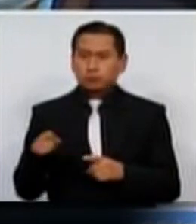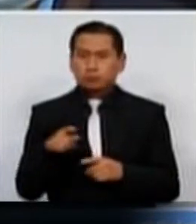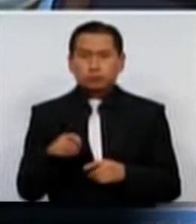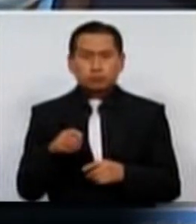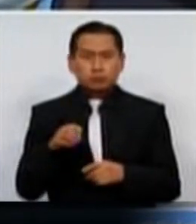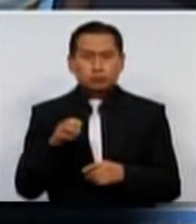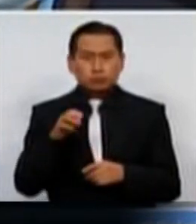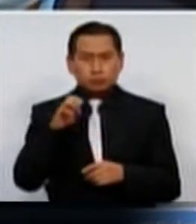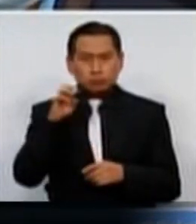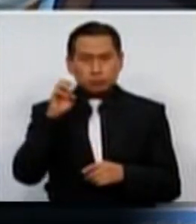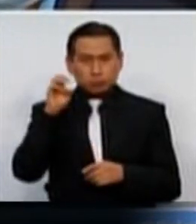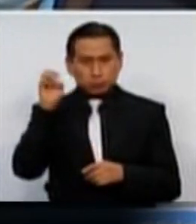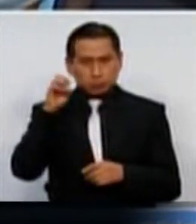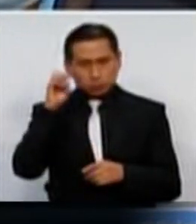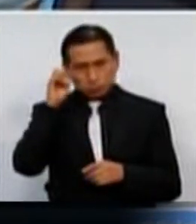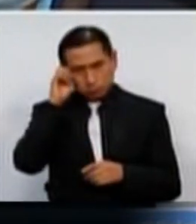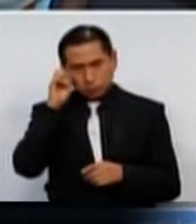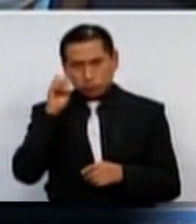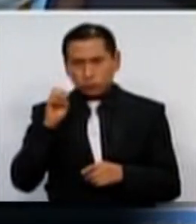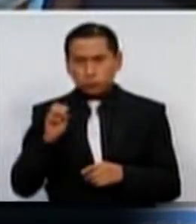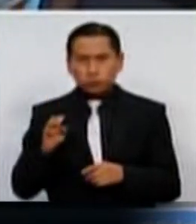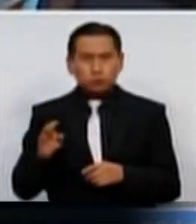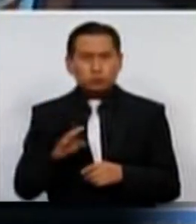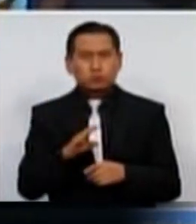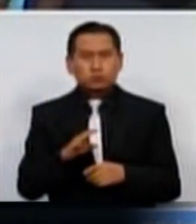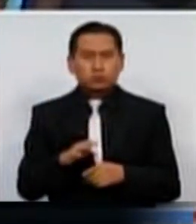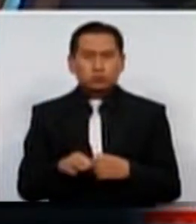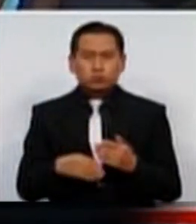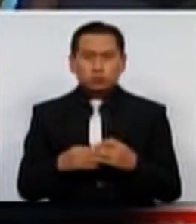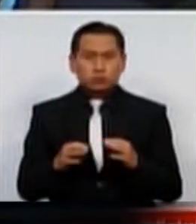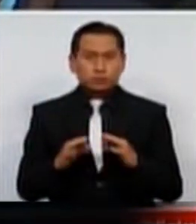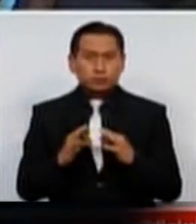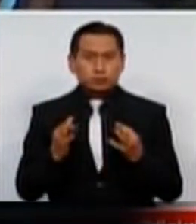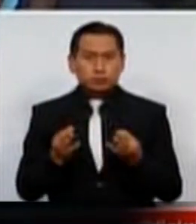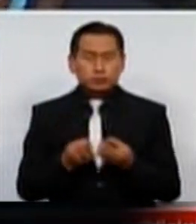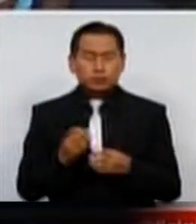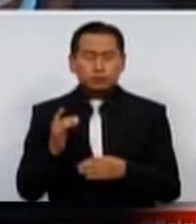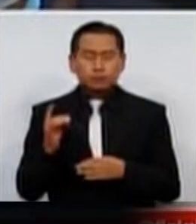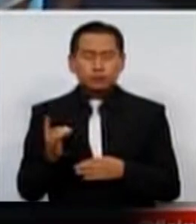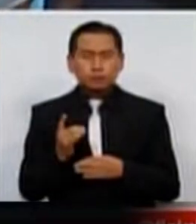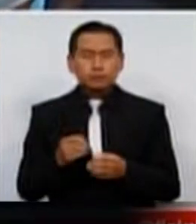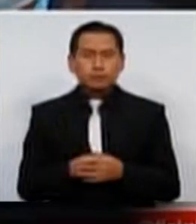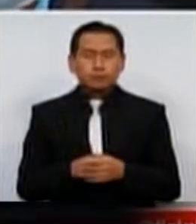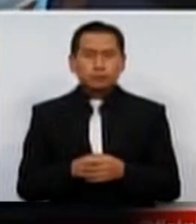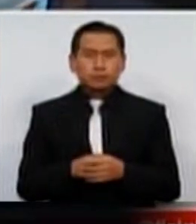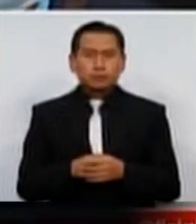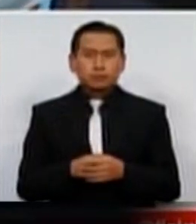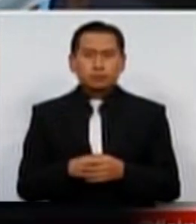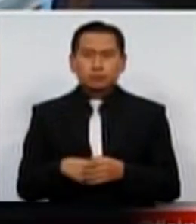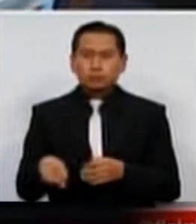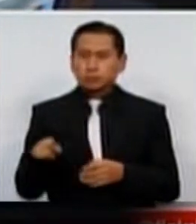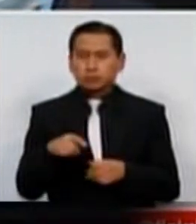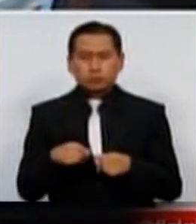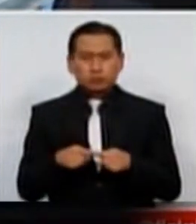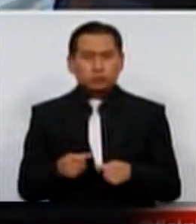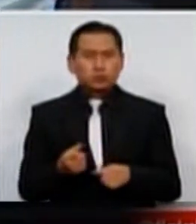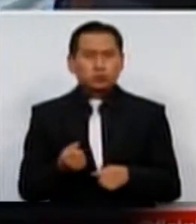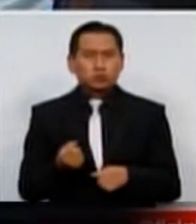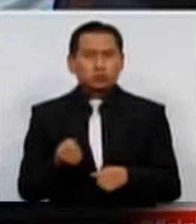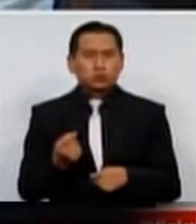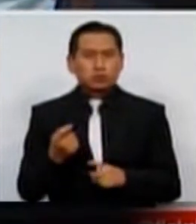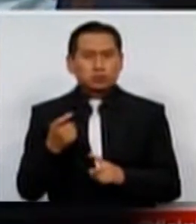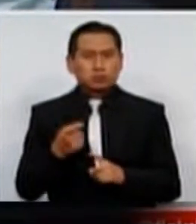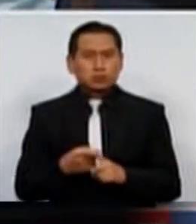and also the public sectors, and all of the families of Bolivia that for these